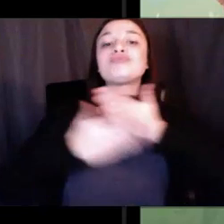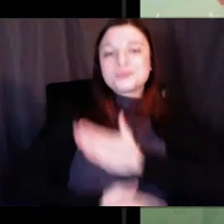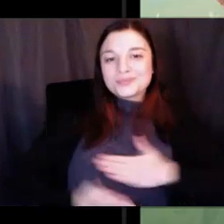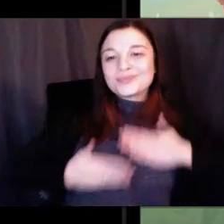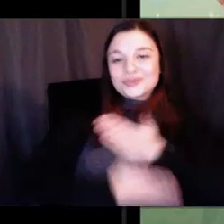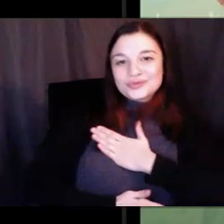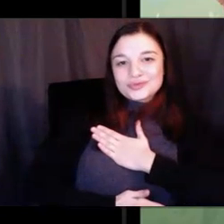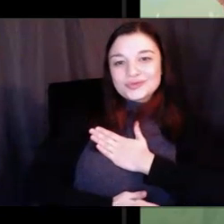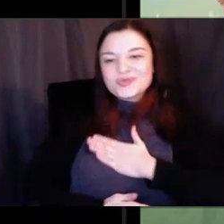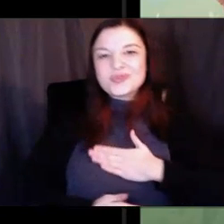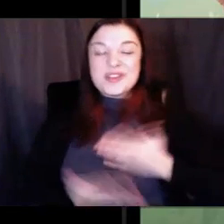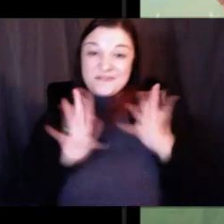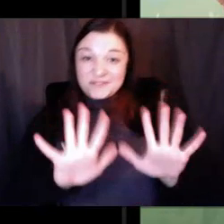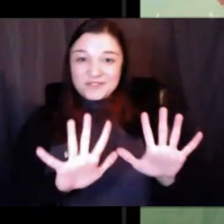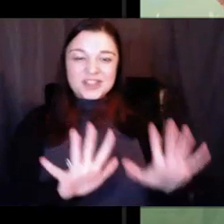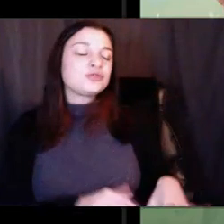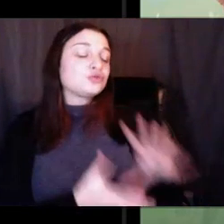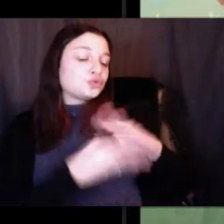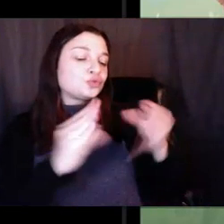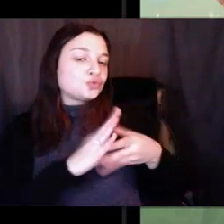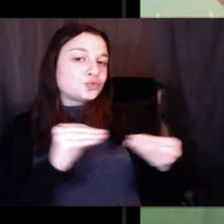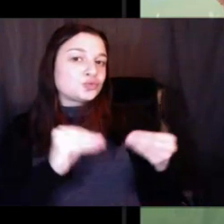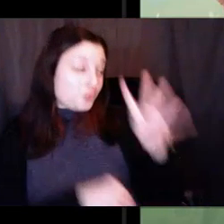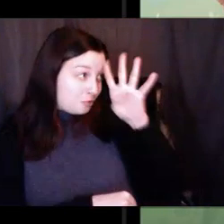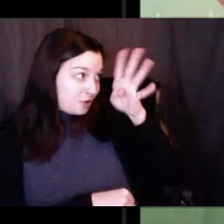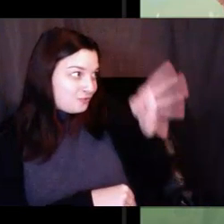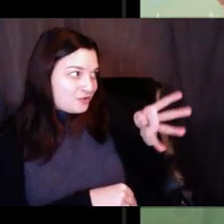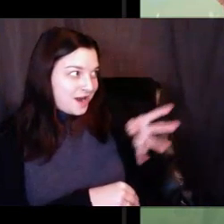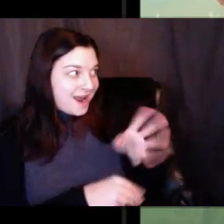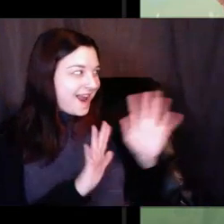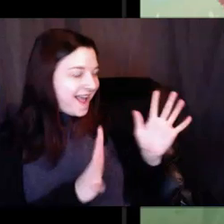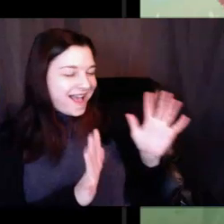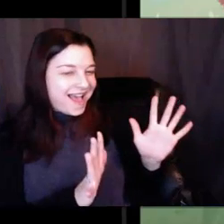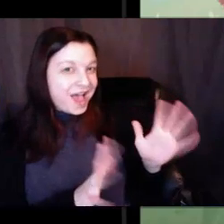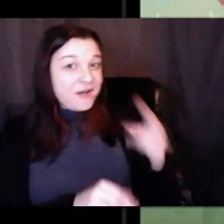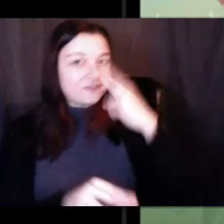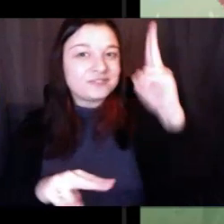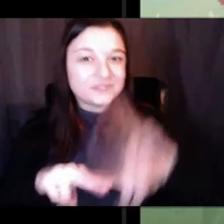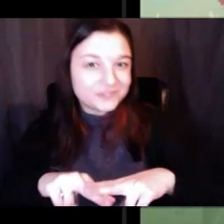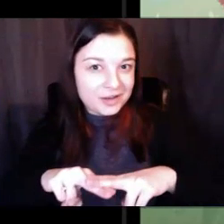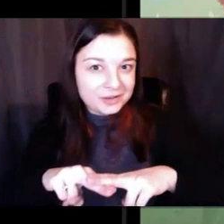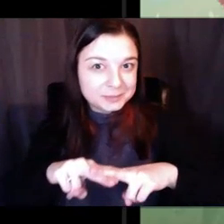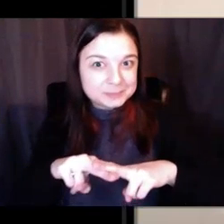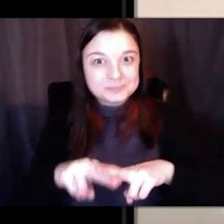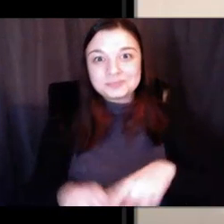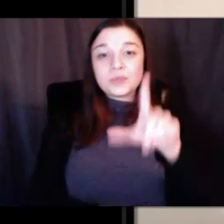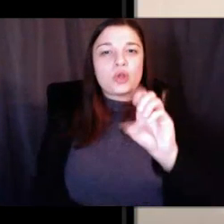Then Lola makes up a story about Mary Mary. What kind of garden will Lola plant next?